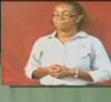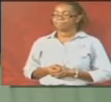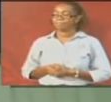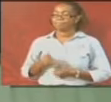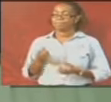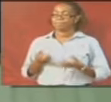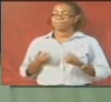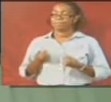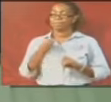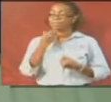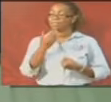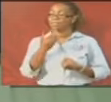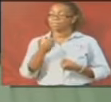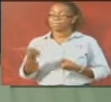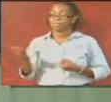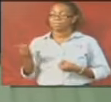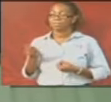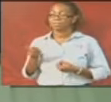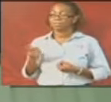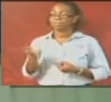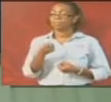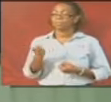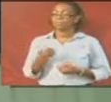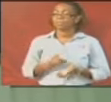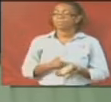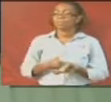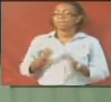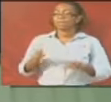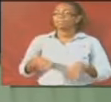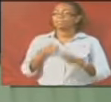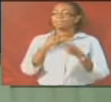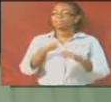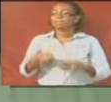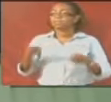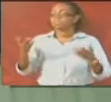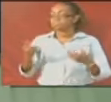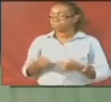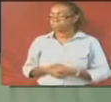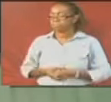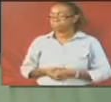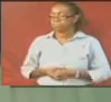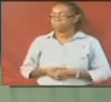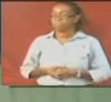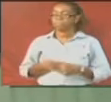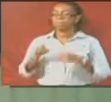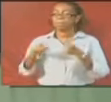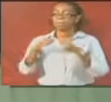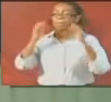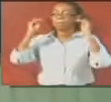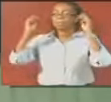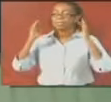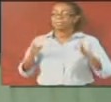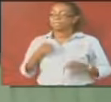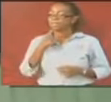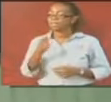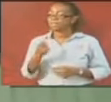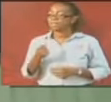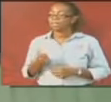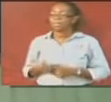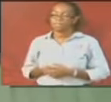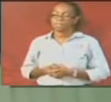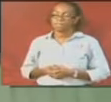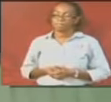sure who would be more able to respond to this. But with the minister's announcement that there has been some sort of confirmation of